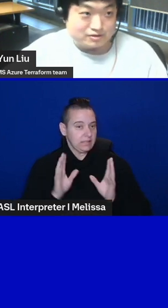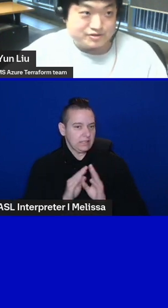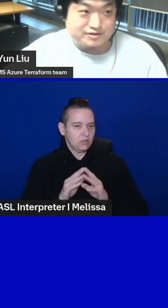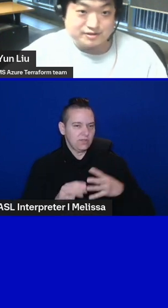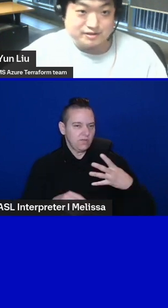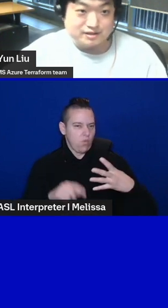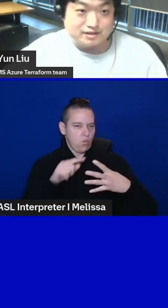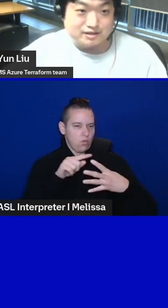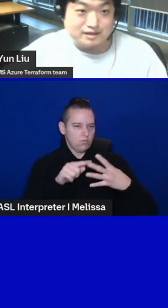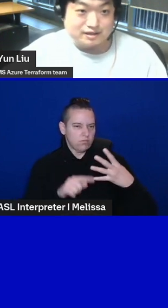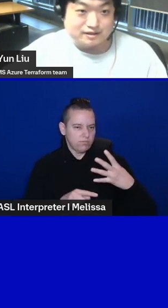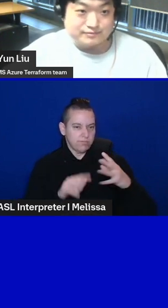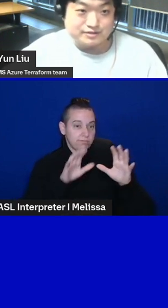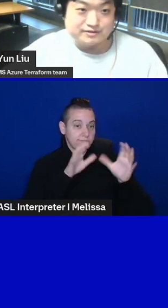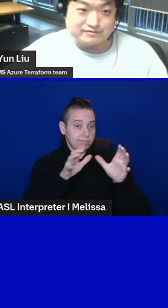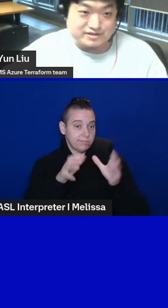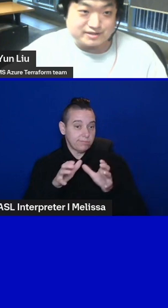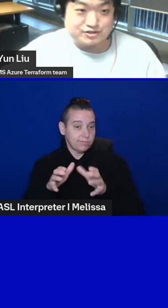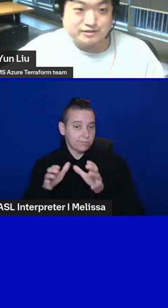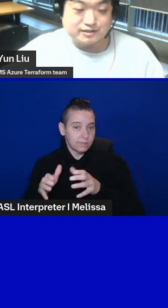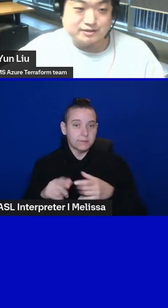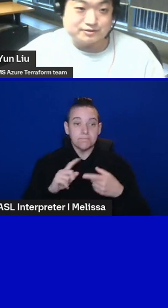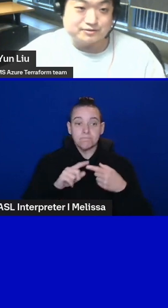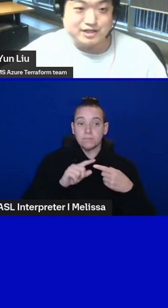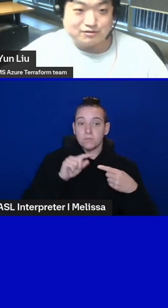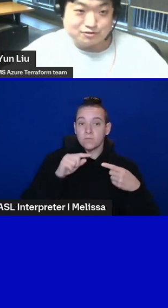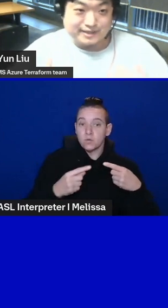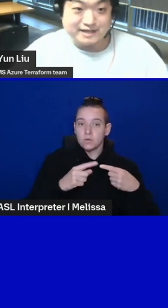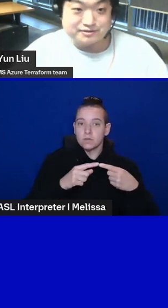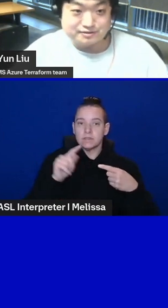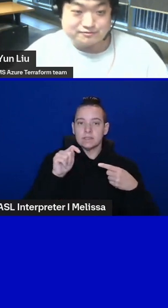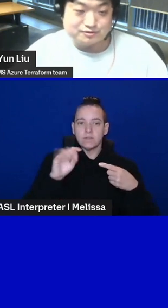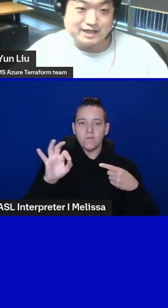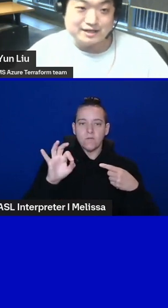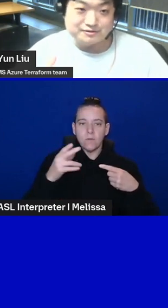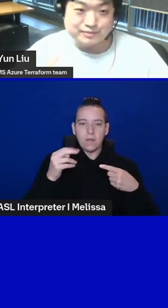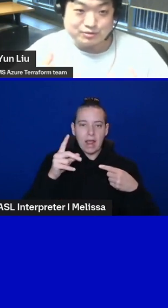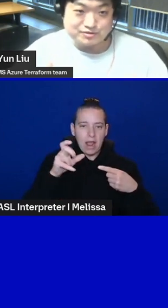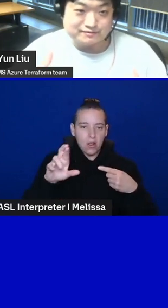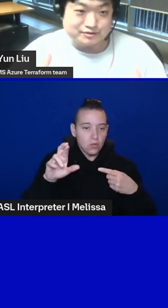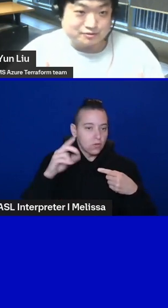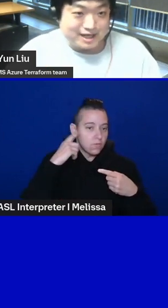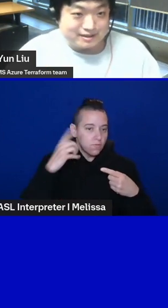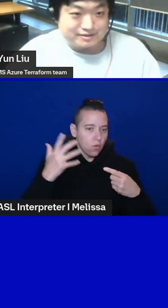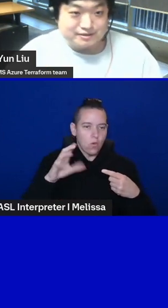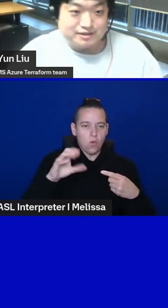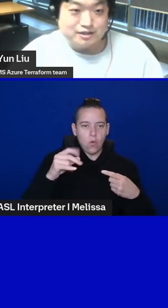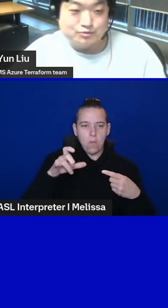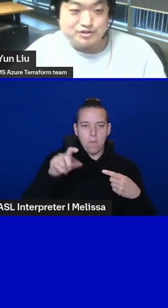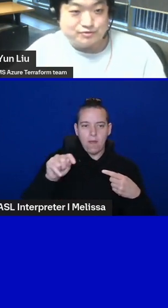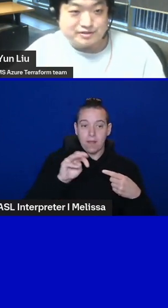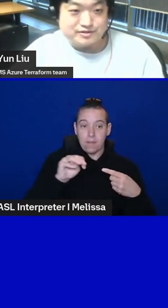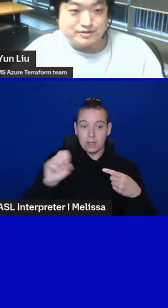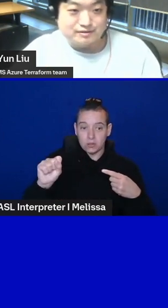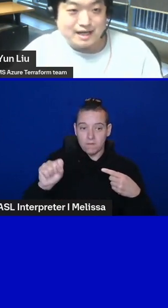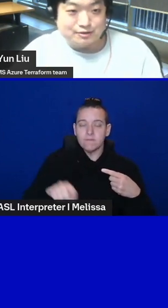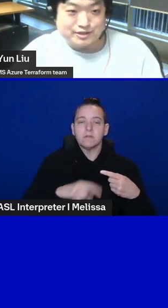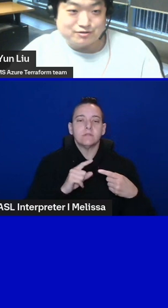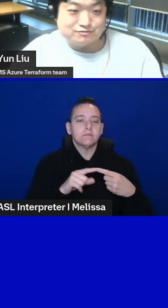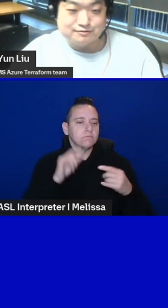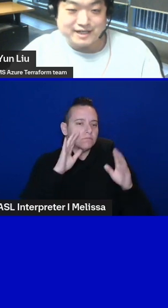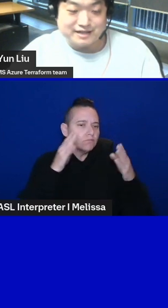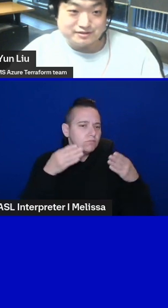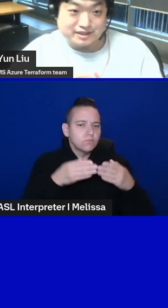four parts. So the first section includes Terraform Handler for Microsoft Copilot, which focus on